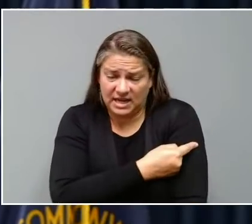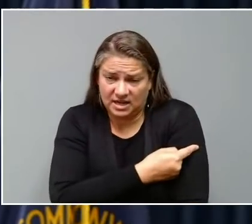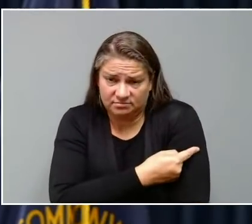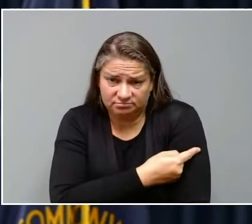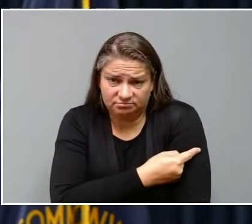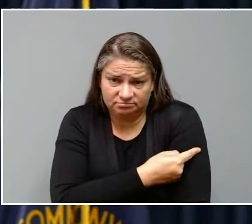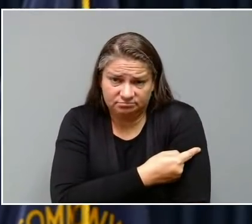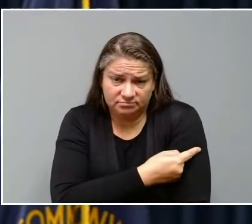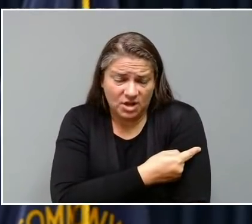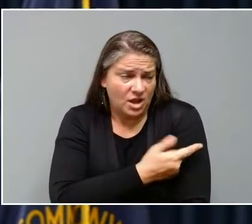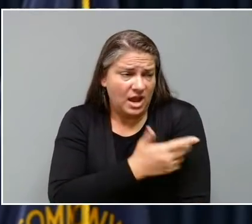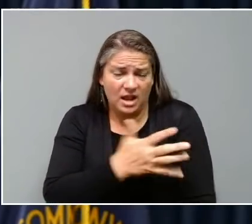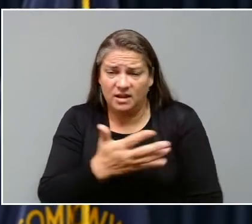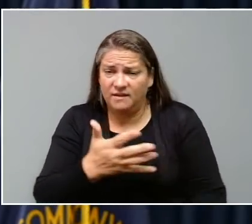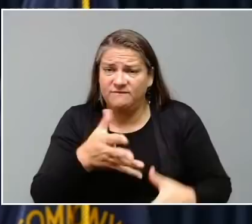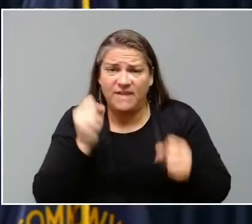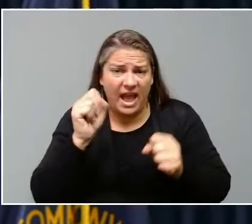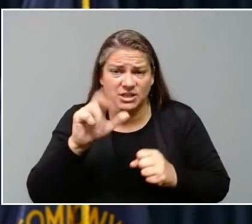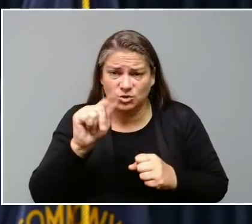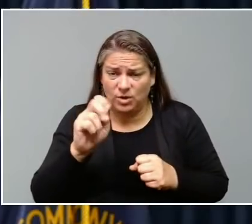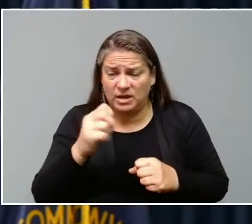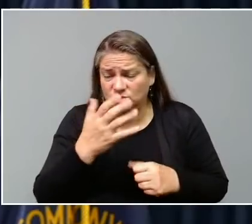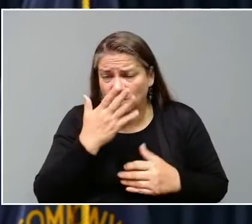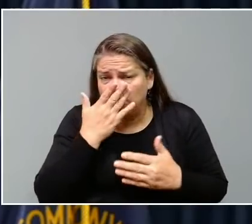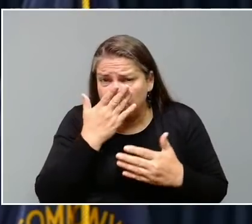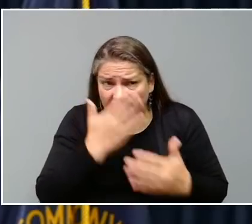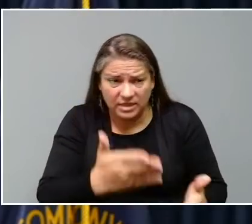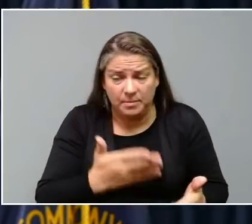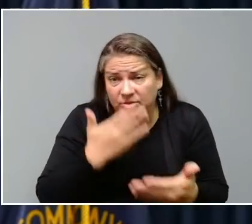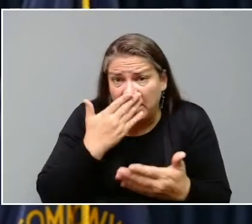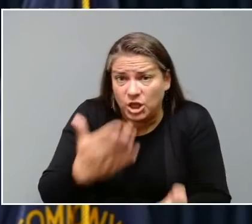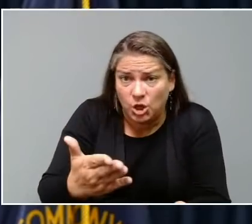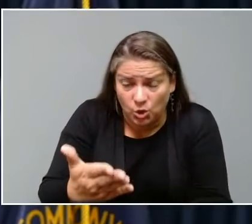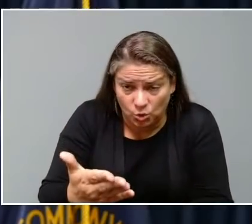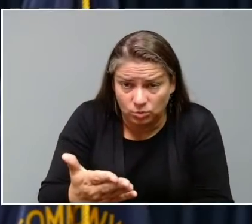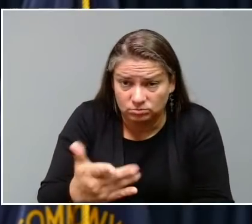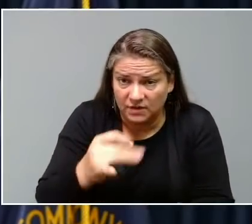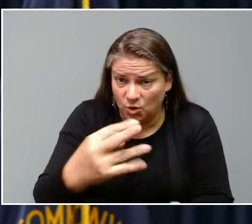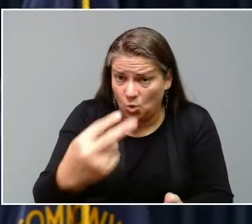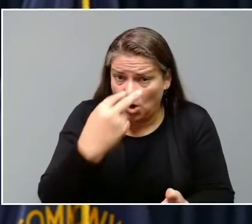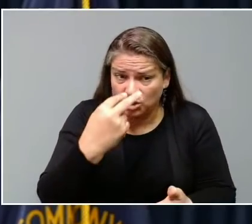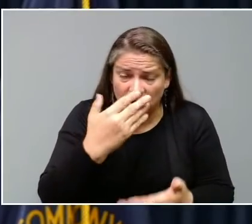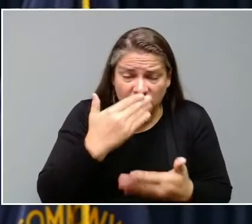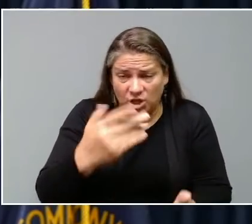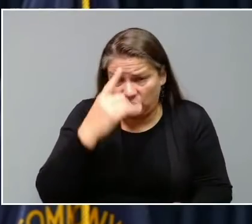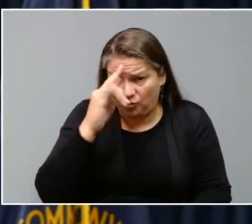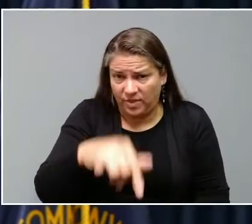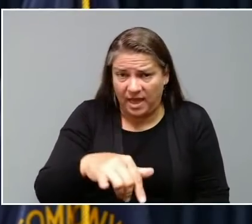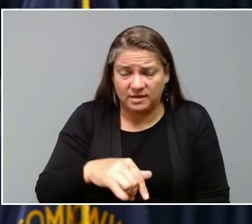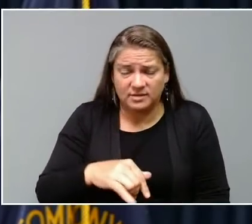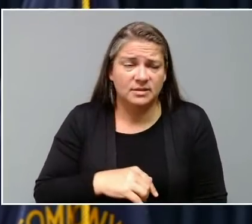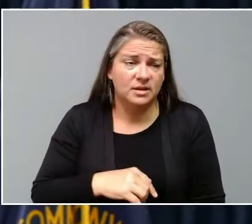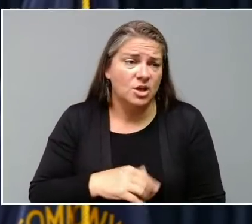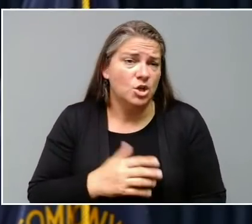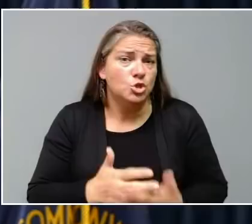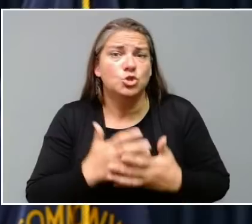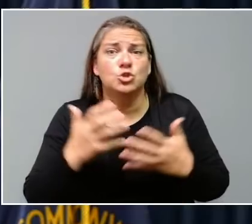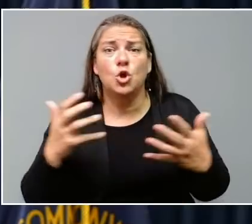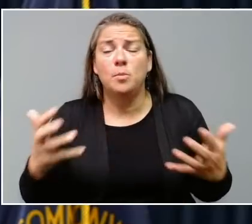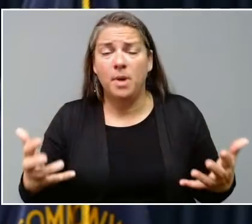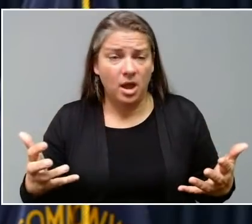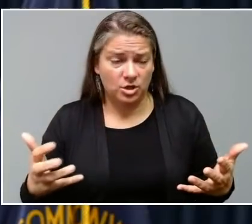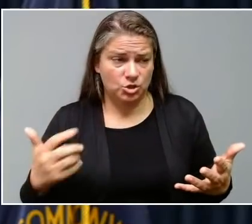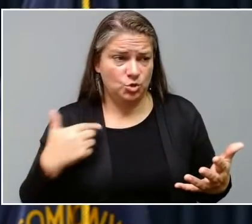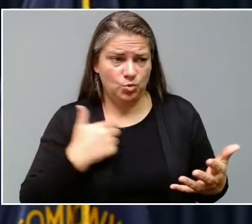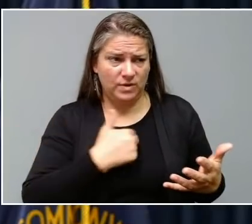rate, and thank you if you're watching for it. So much so that we have